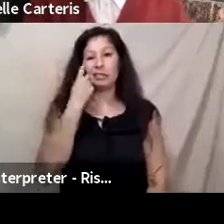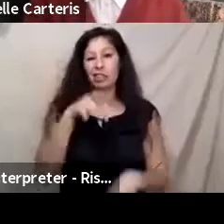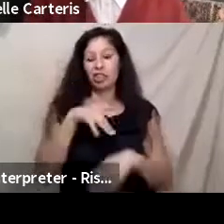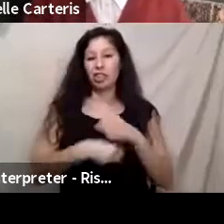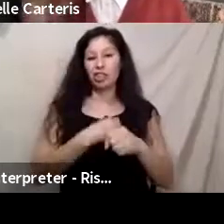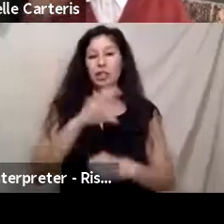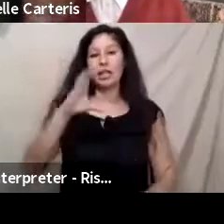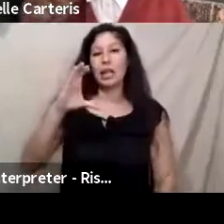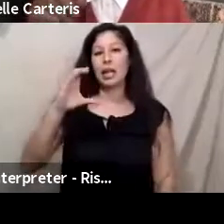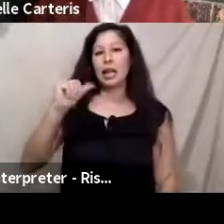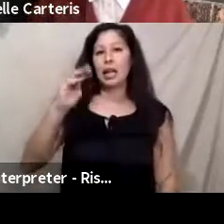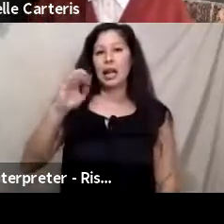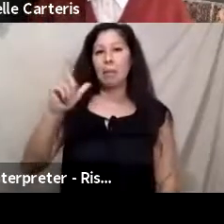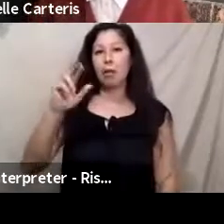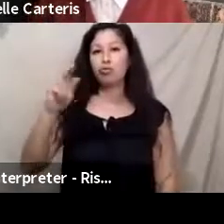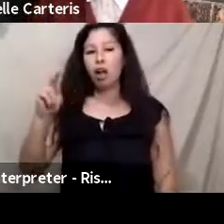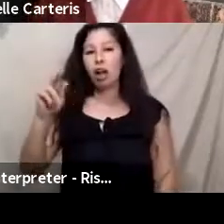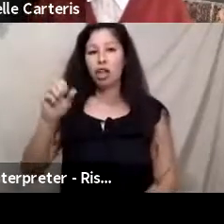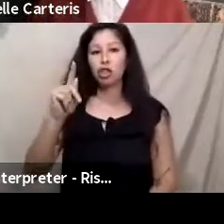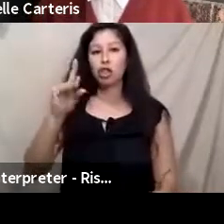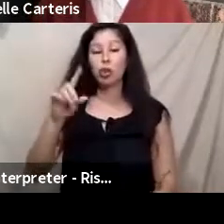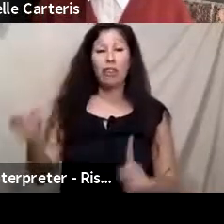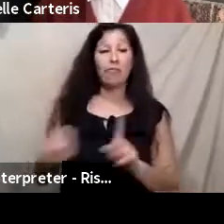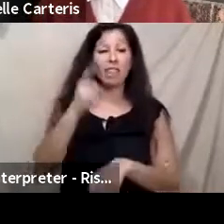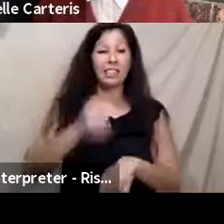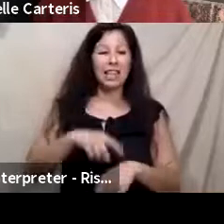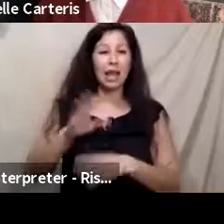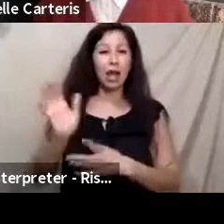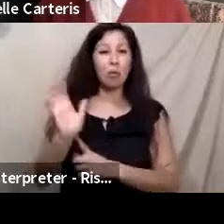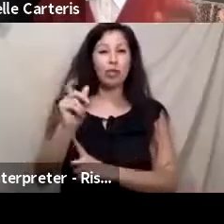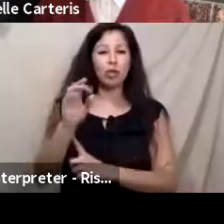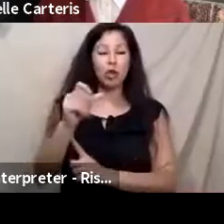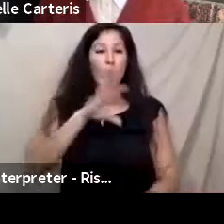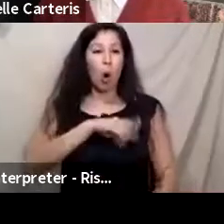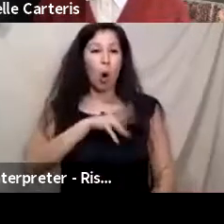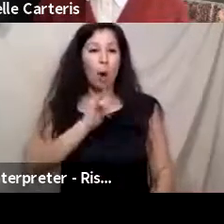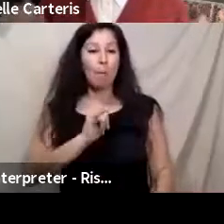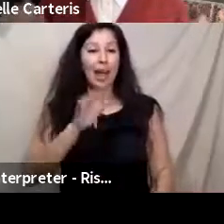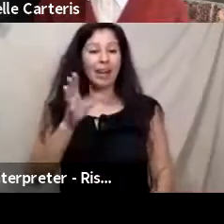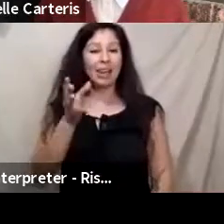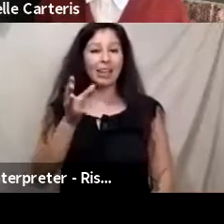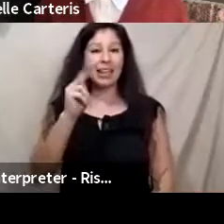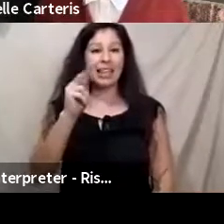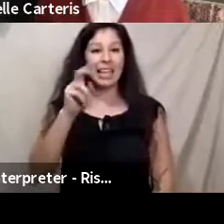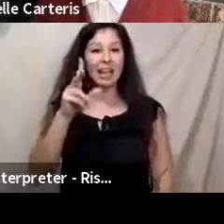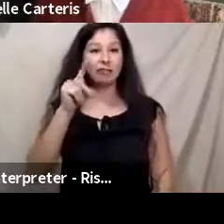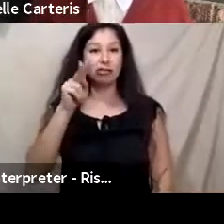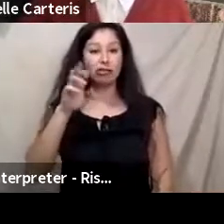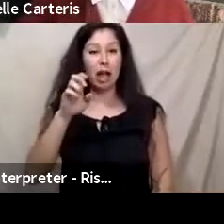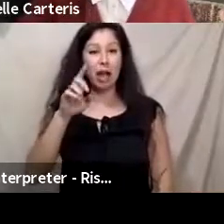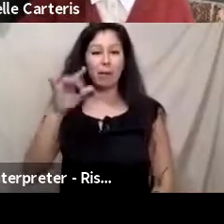Rock Studios, the first movie facility owned by a Native American tribe in the history of Hollywood, which is